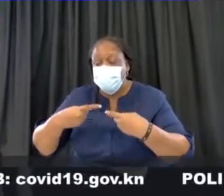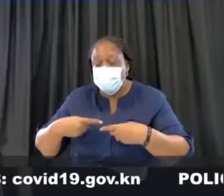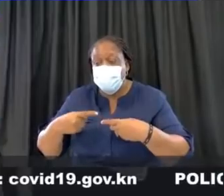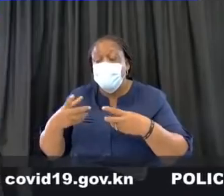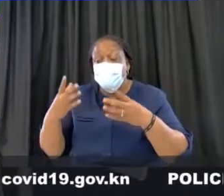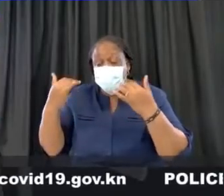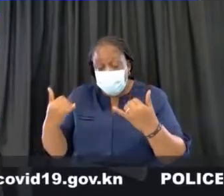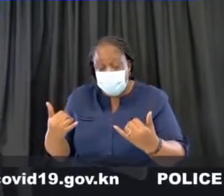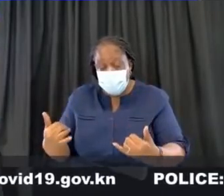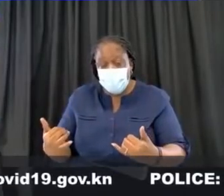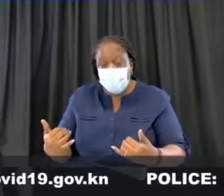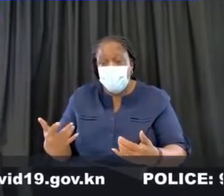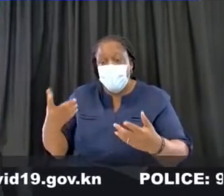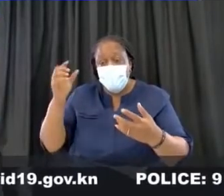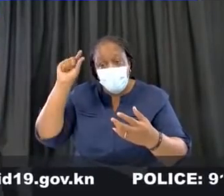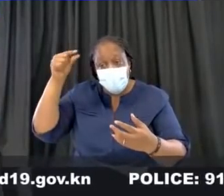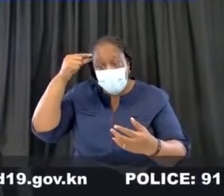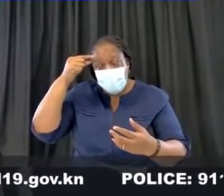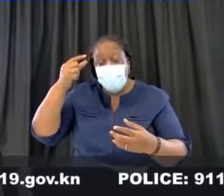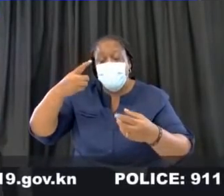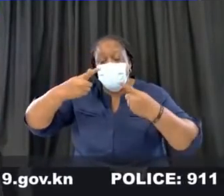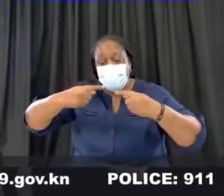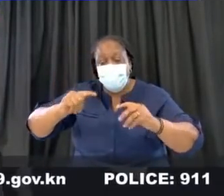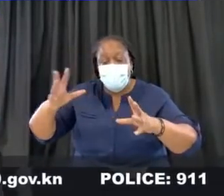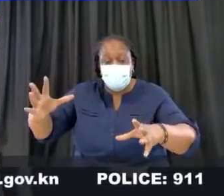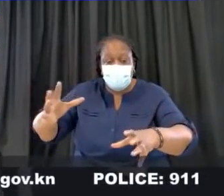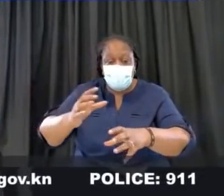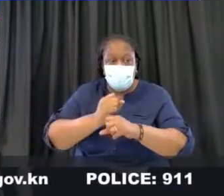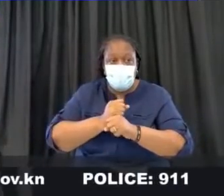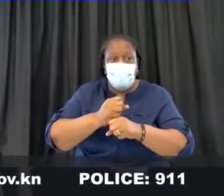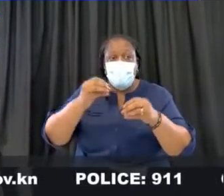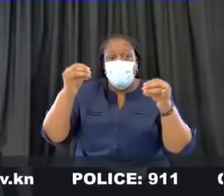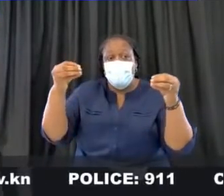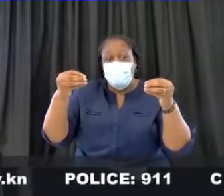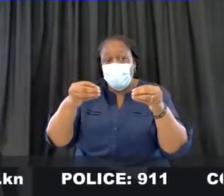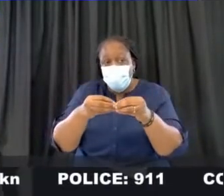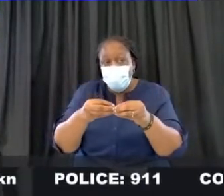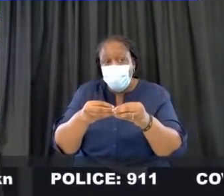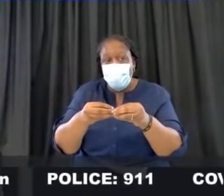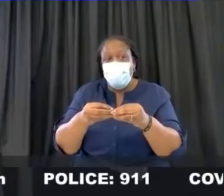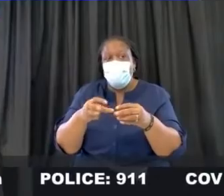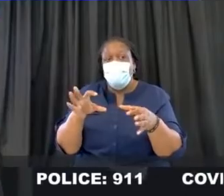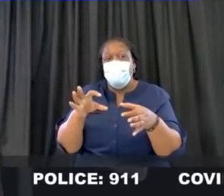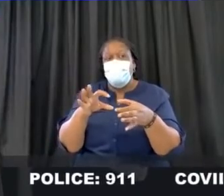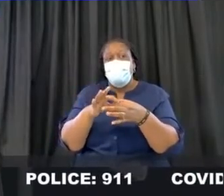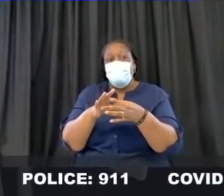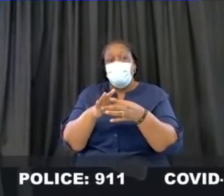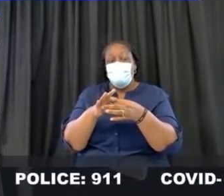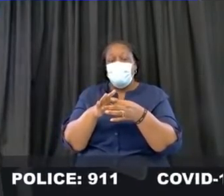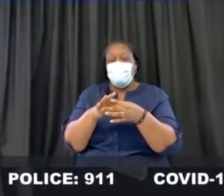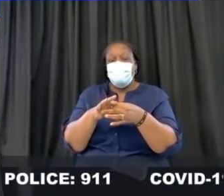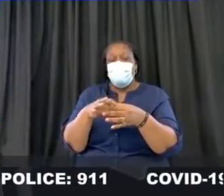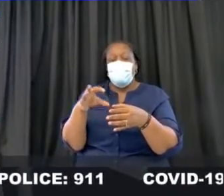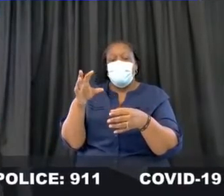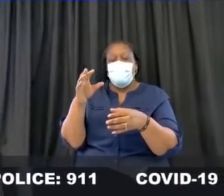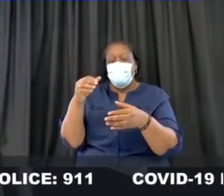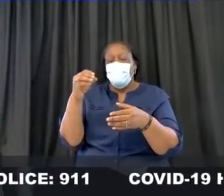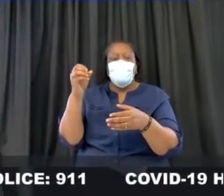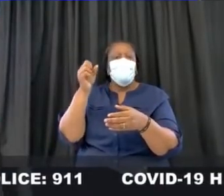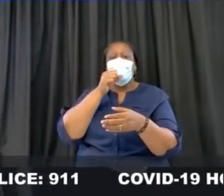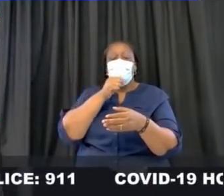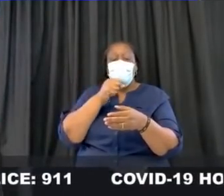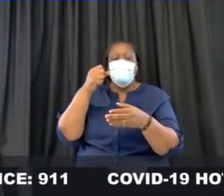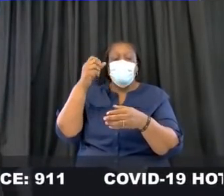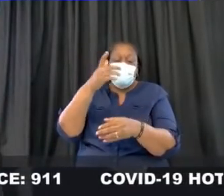additional AstraZeneca Oxford vaccines to provide the second dose for such individuals. So at